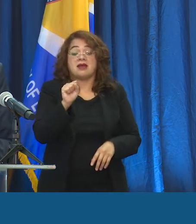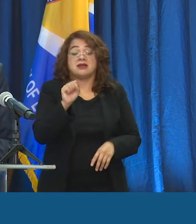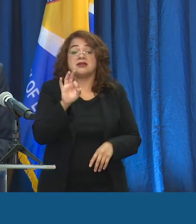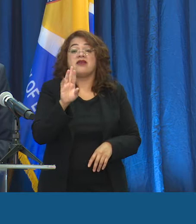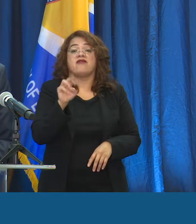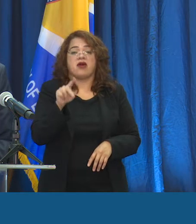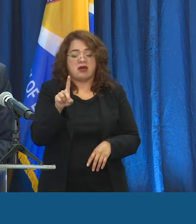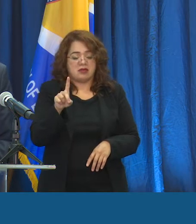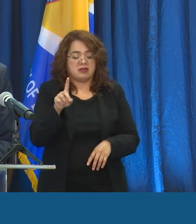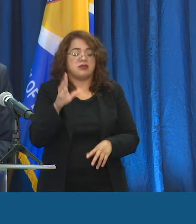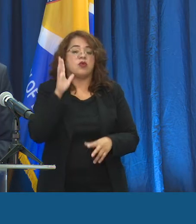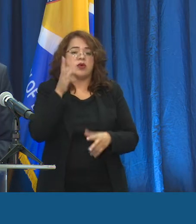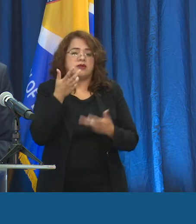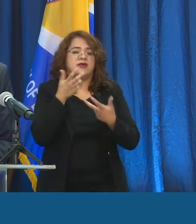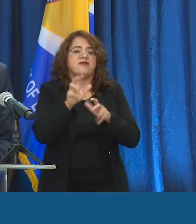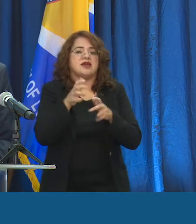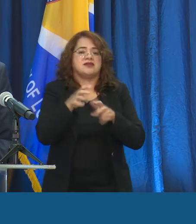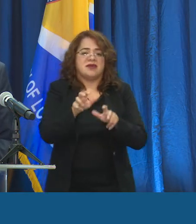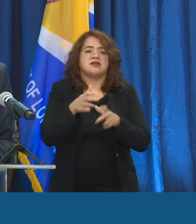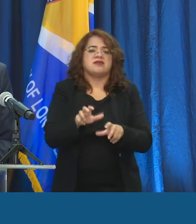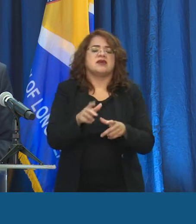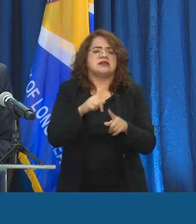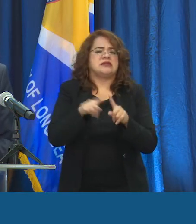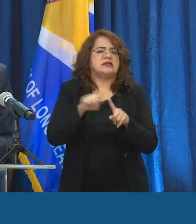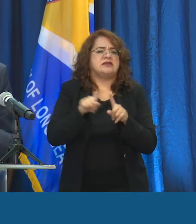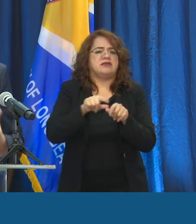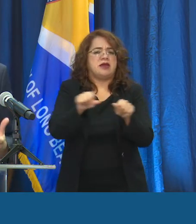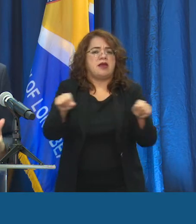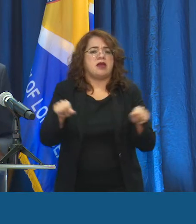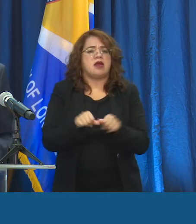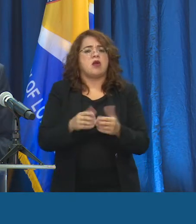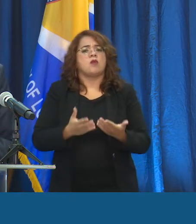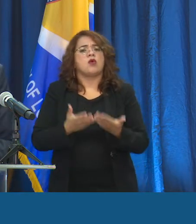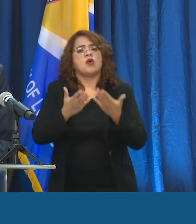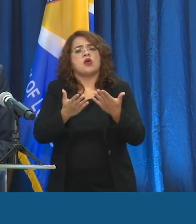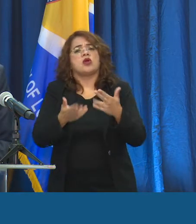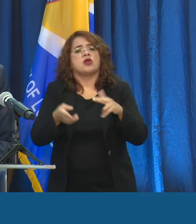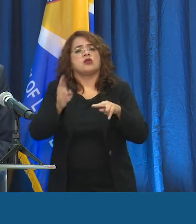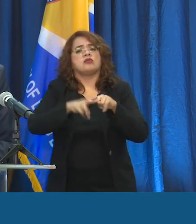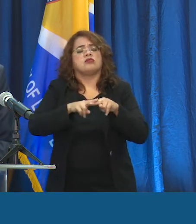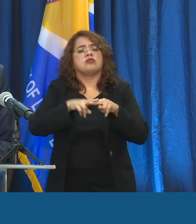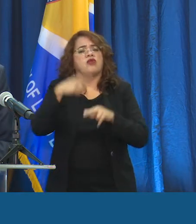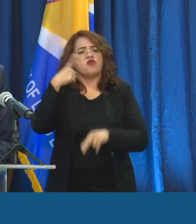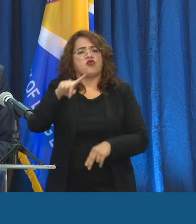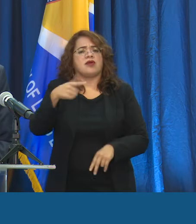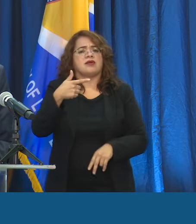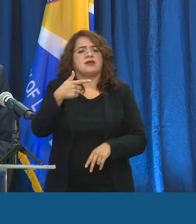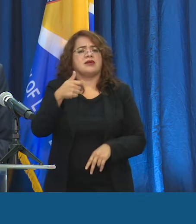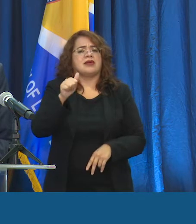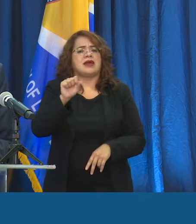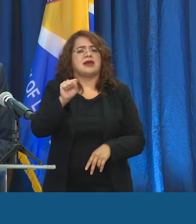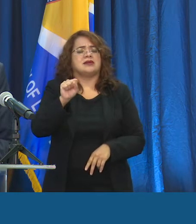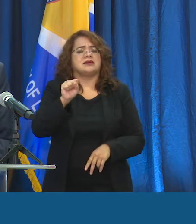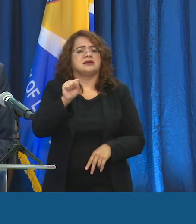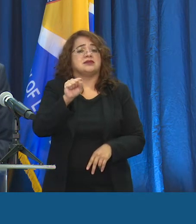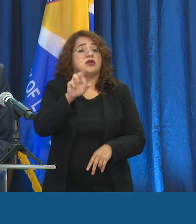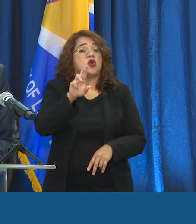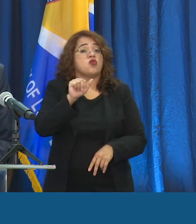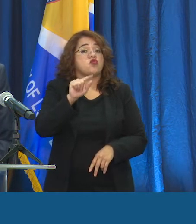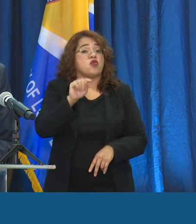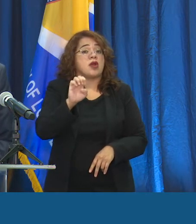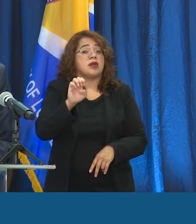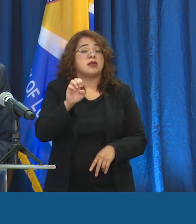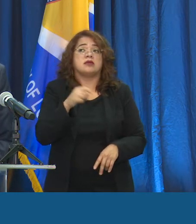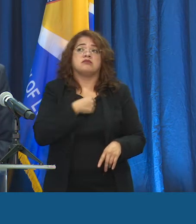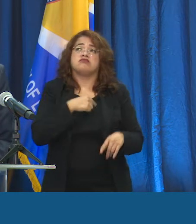investments in a number of different areas, and they are proposing an increase in the gas in our rates. We have not increased